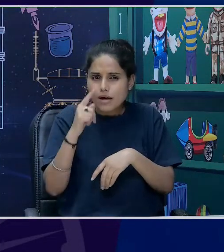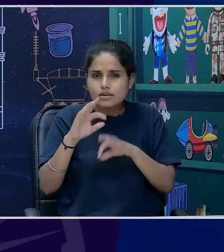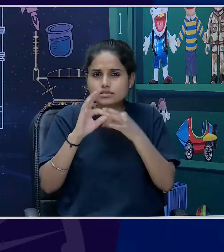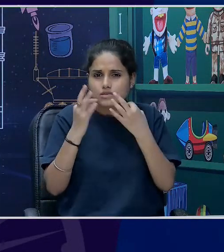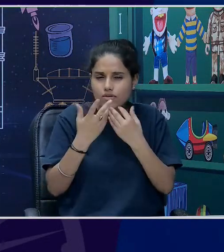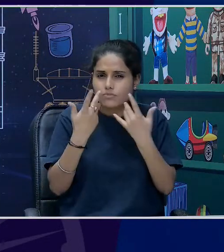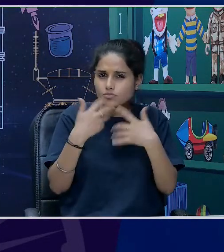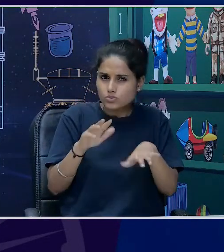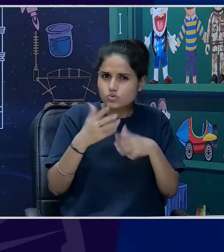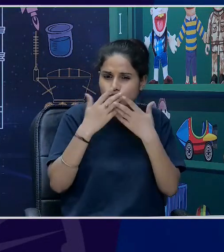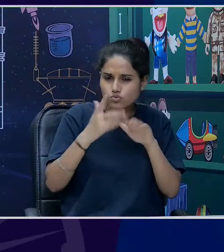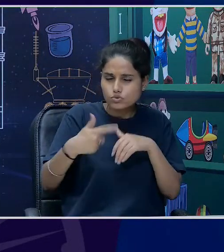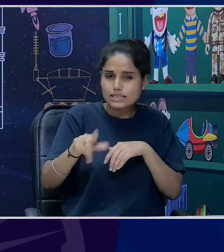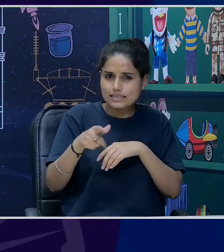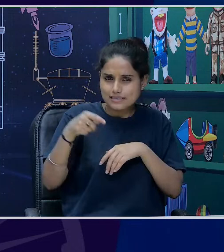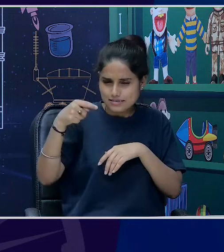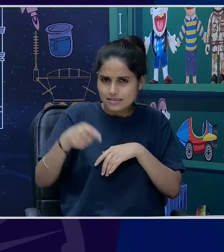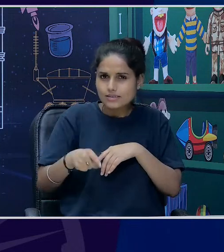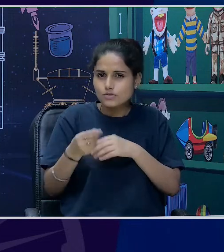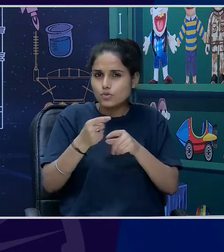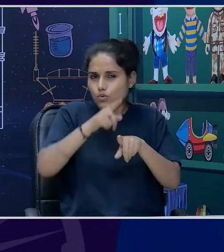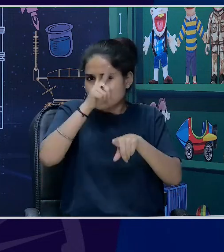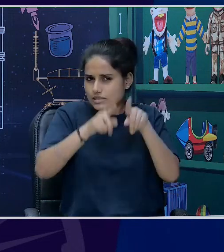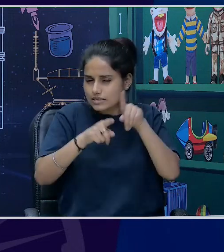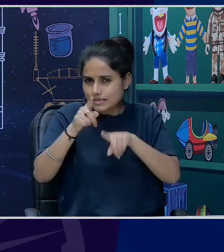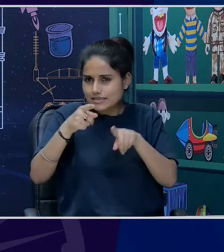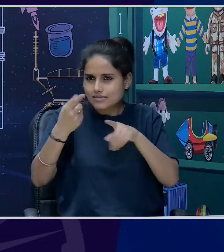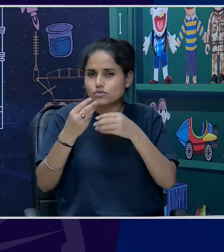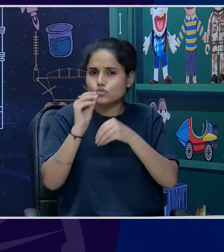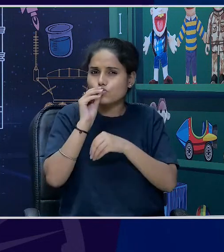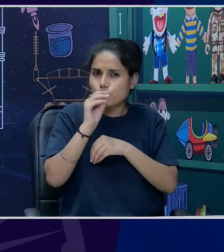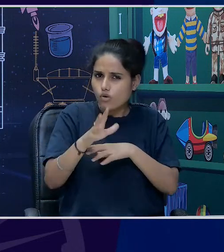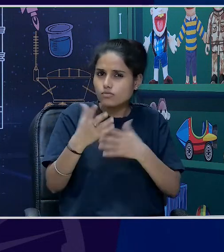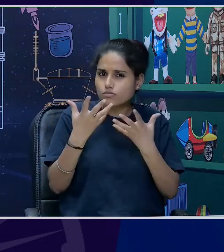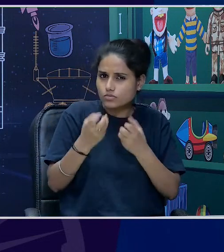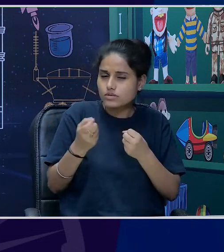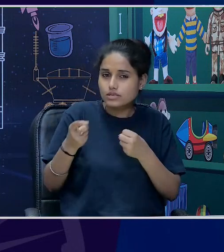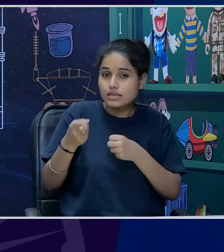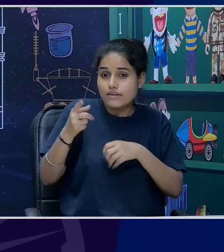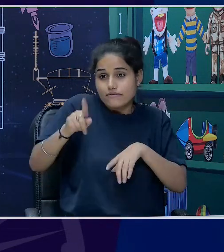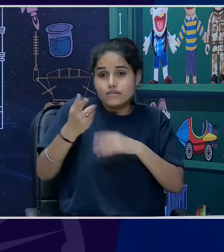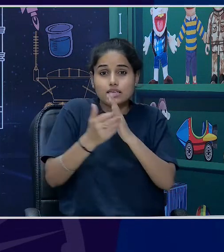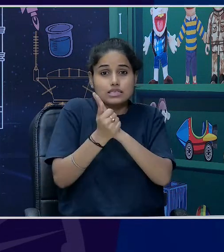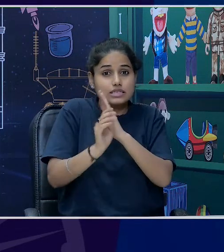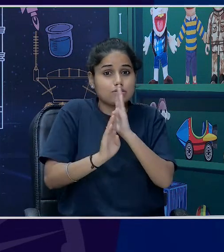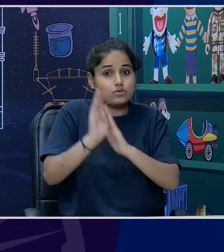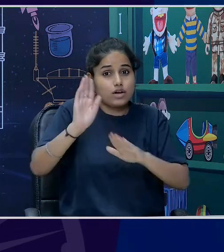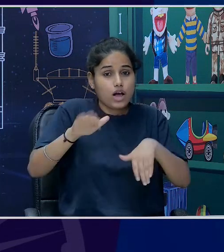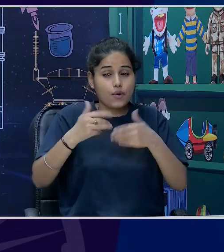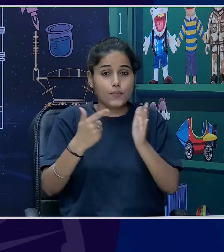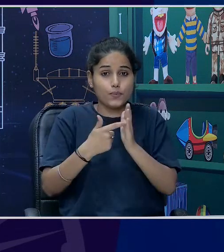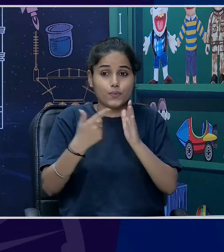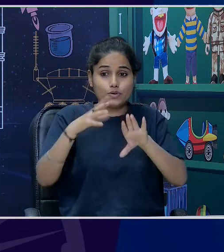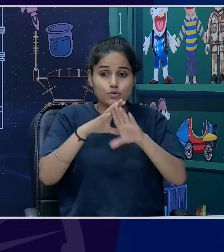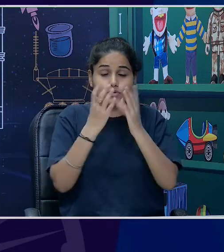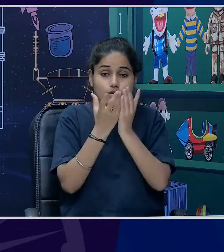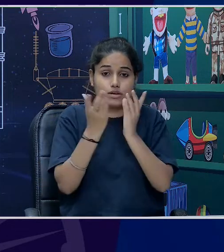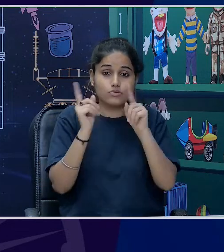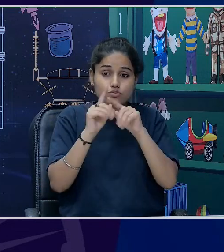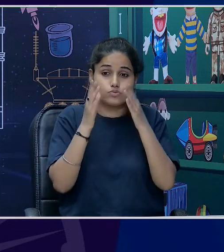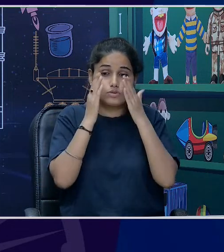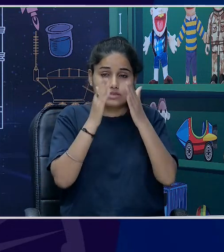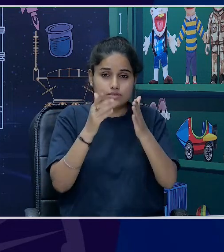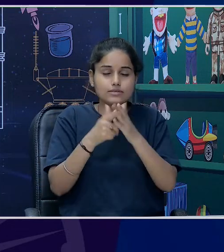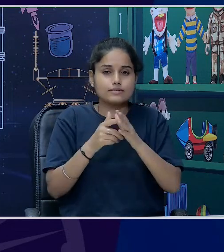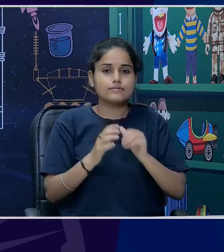can we actually, in these diversified classrooms, how can we enhance our skills in terms of inclusivity? If you could just brief.